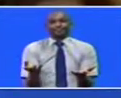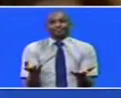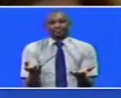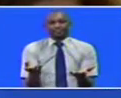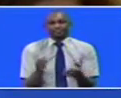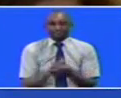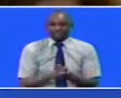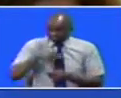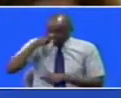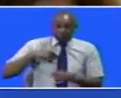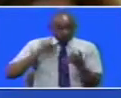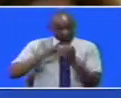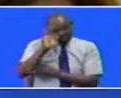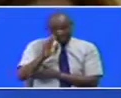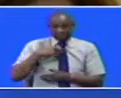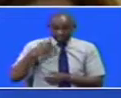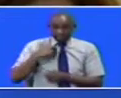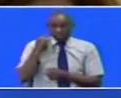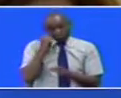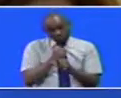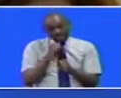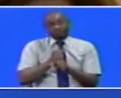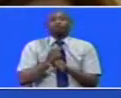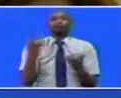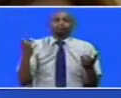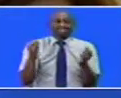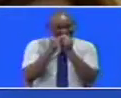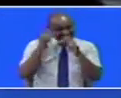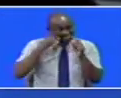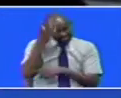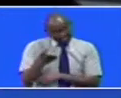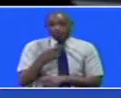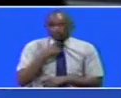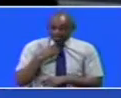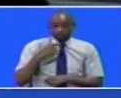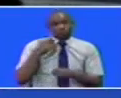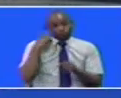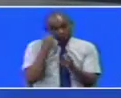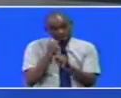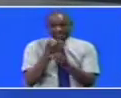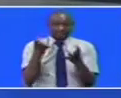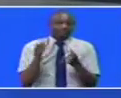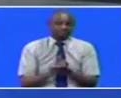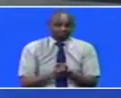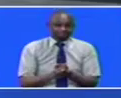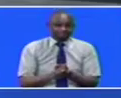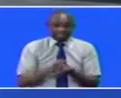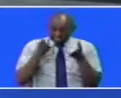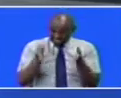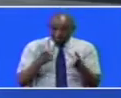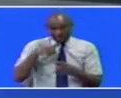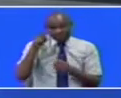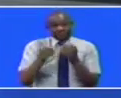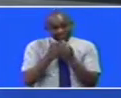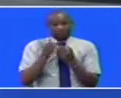Even though Fahed's wife, Julie, hasn't worked for more than a decade, she plans to train to work in a kindergarten. For now, she's caring for her